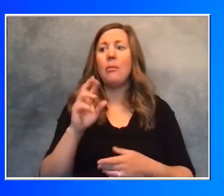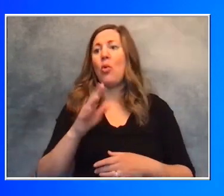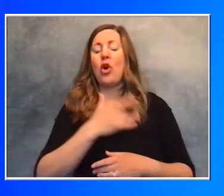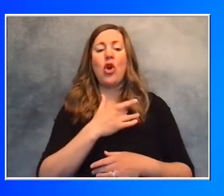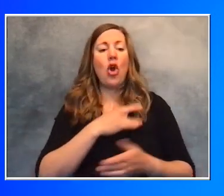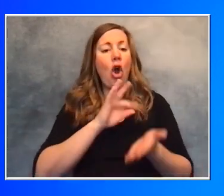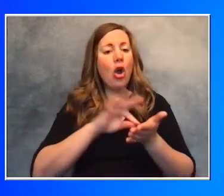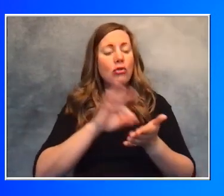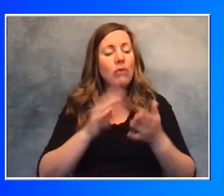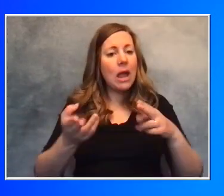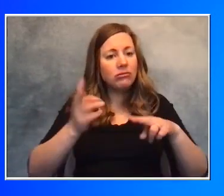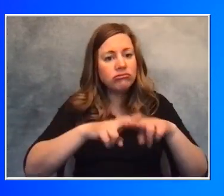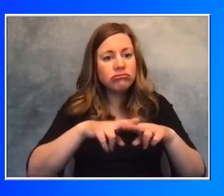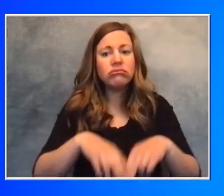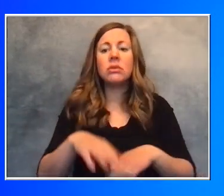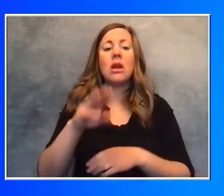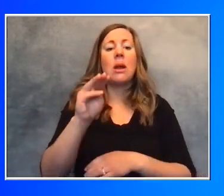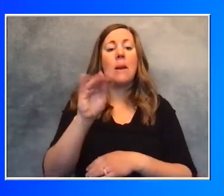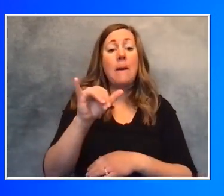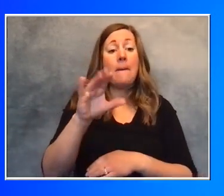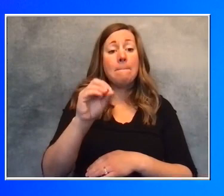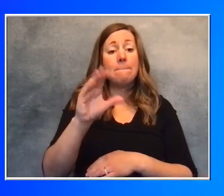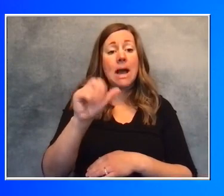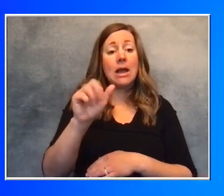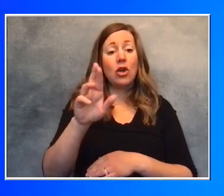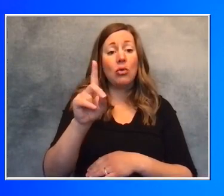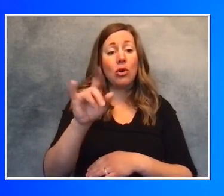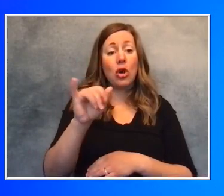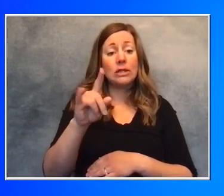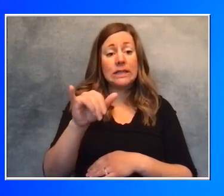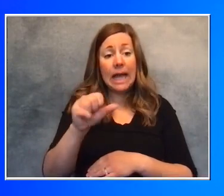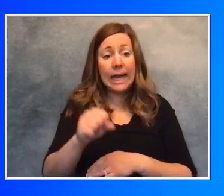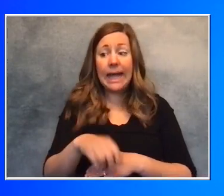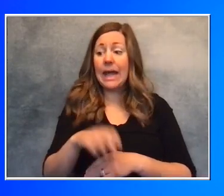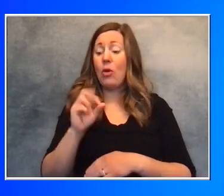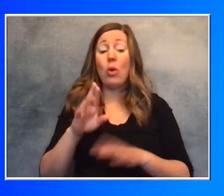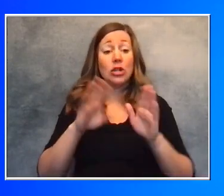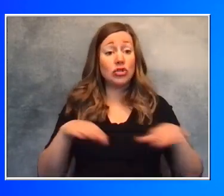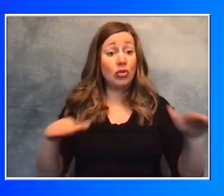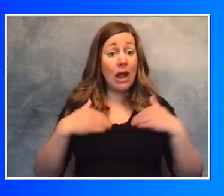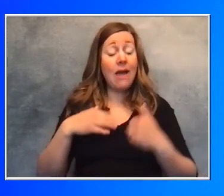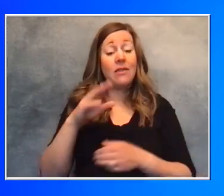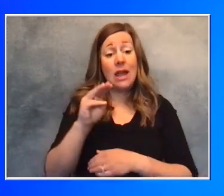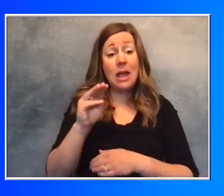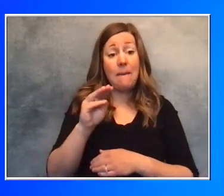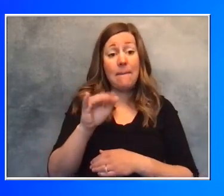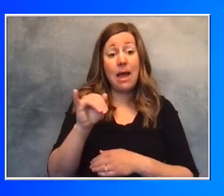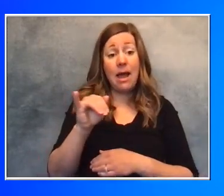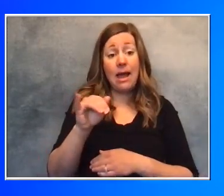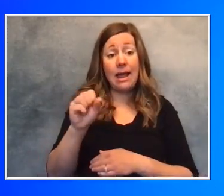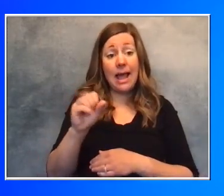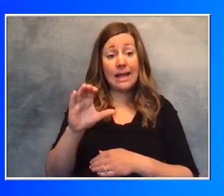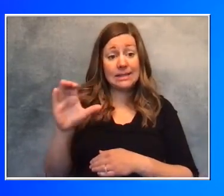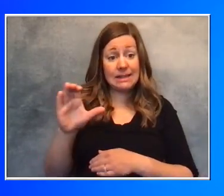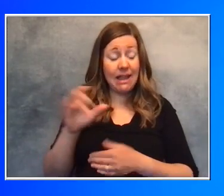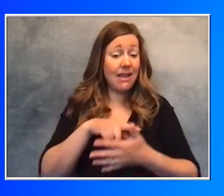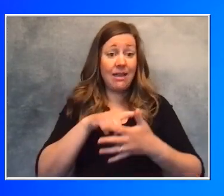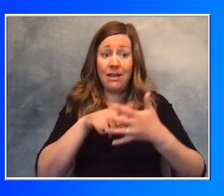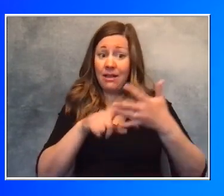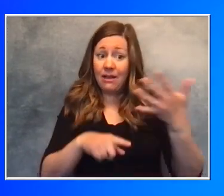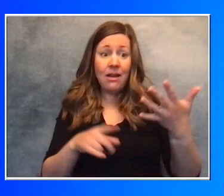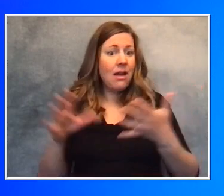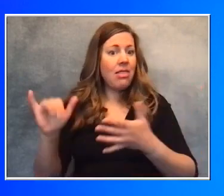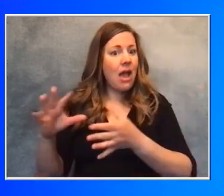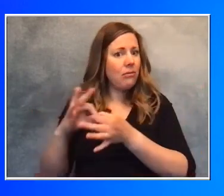myocarditis. Others, for example, we mentioned children have had MIS-C, multi-system inflammatory disorder associated with COVID, which can have